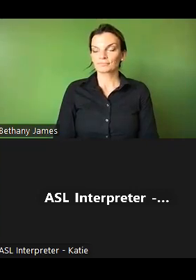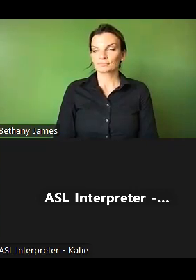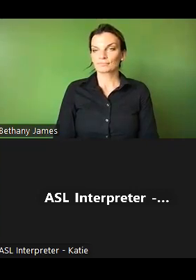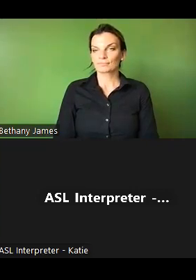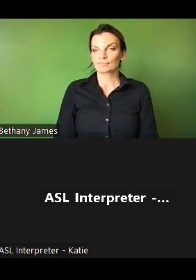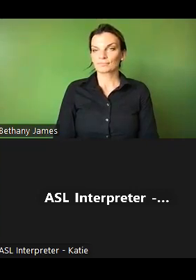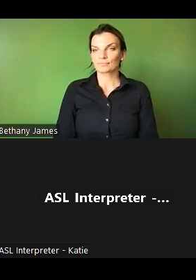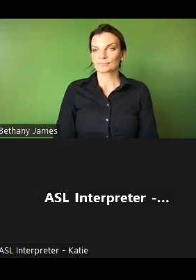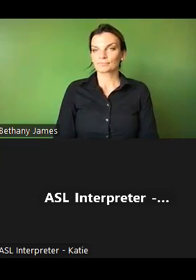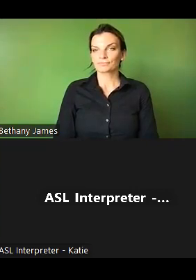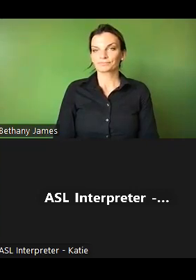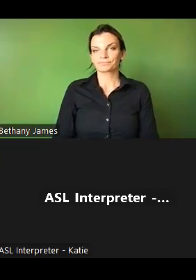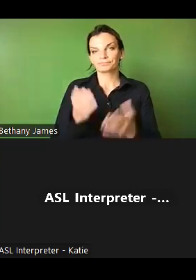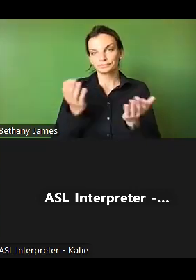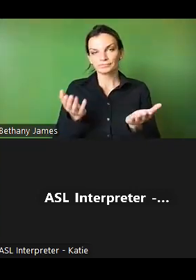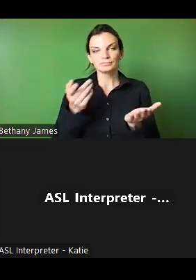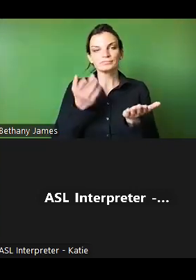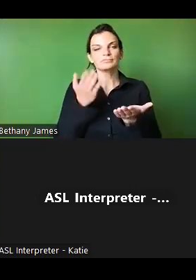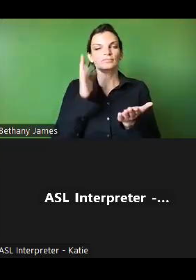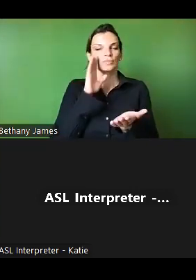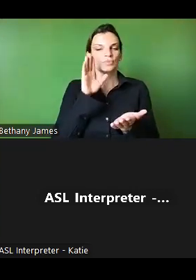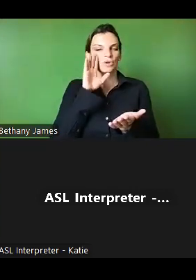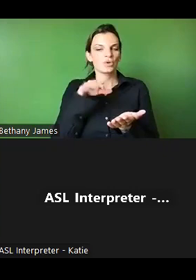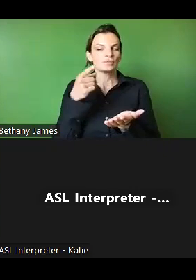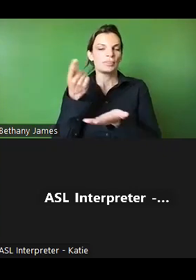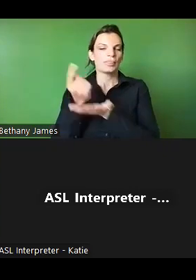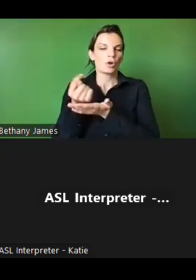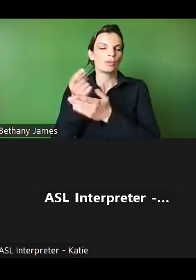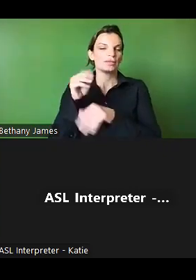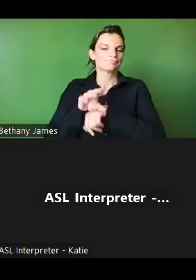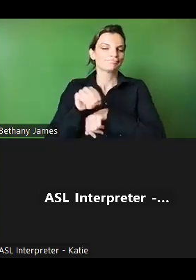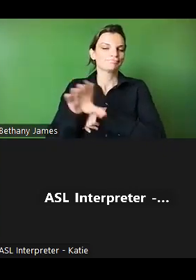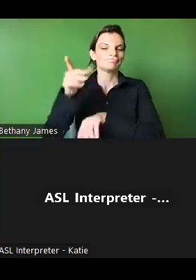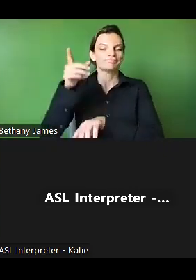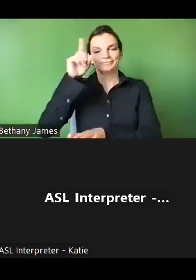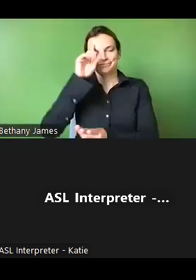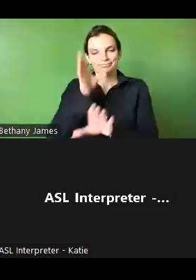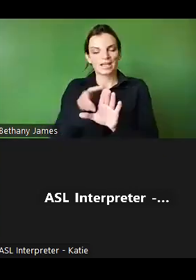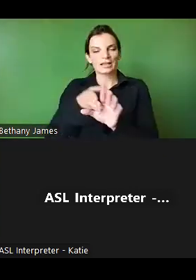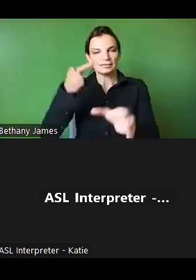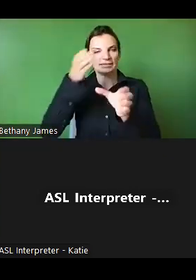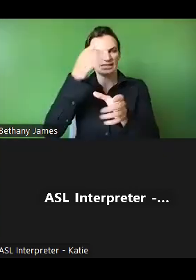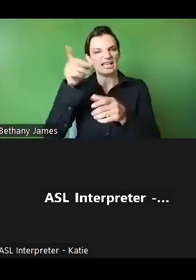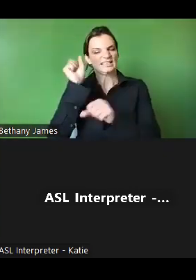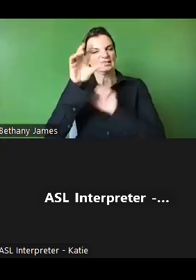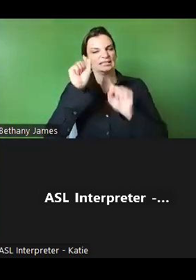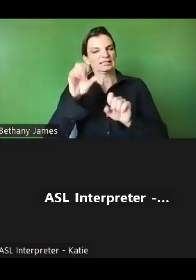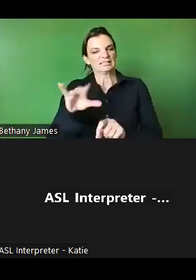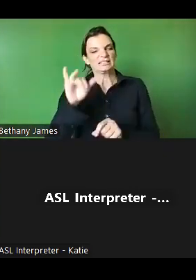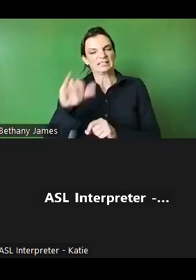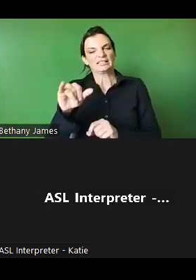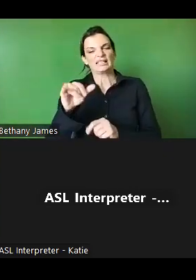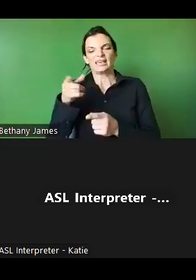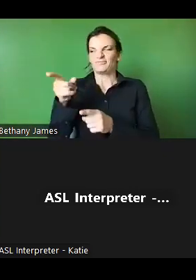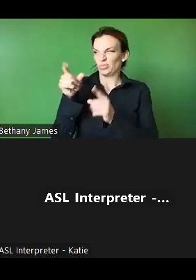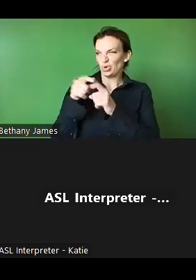who says things everybody already knows using words nobody understands. And I think, you know, when we see a term like self-efficacy, our first